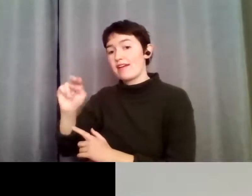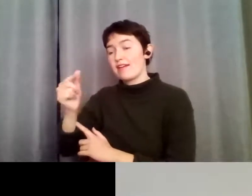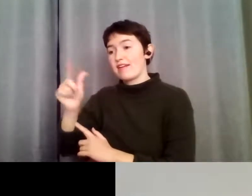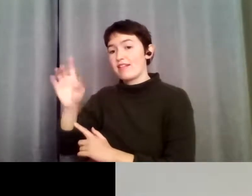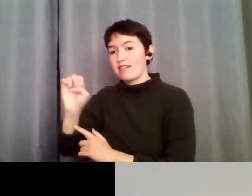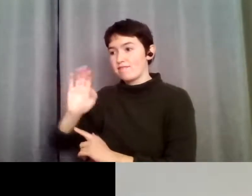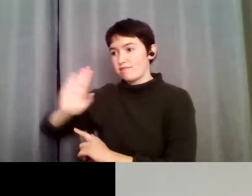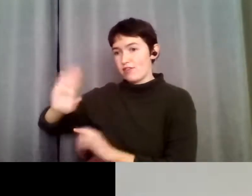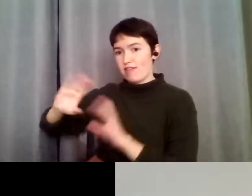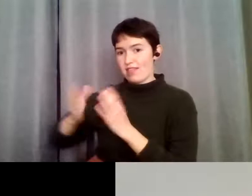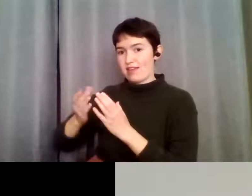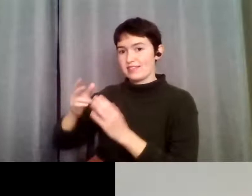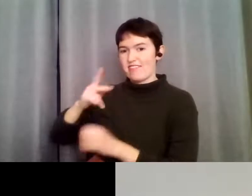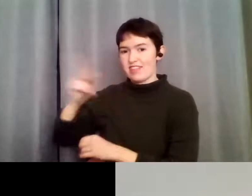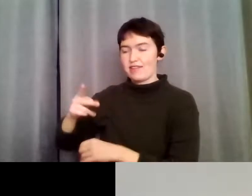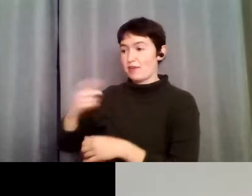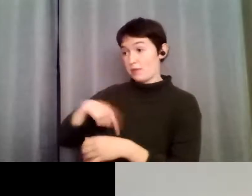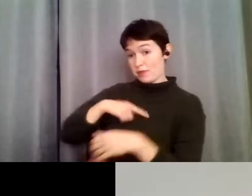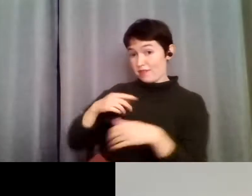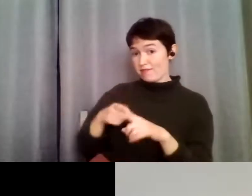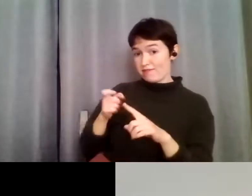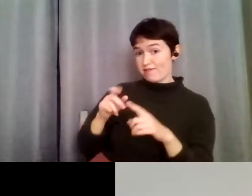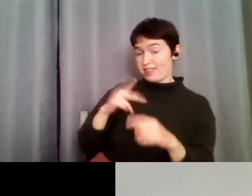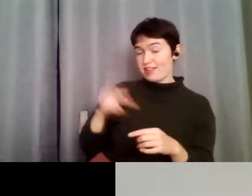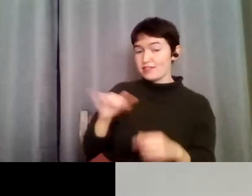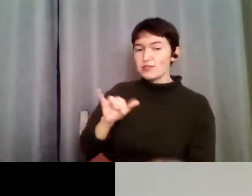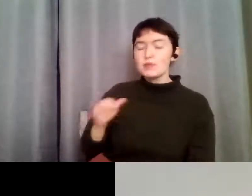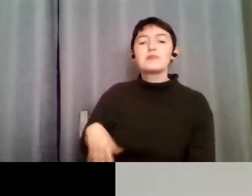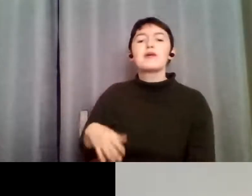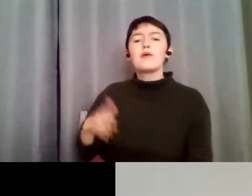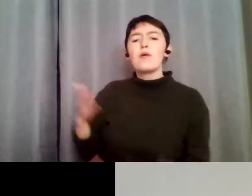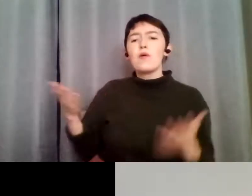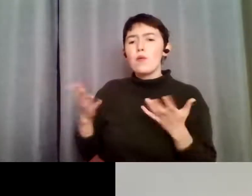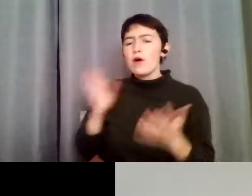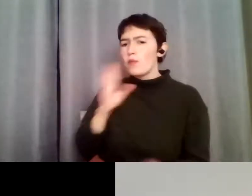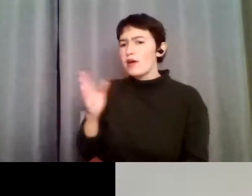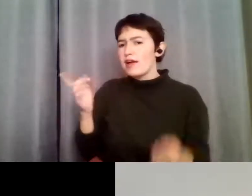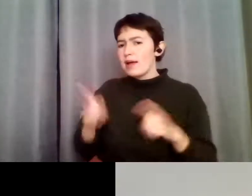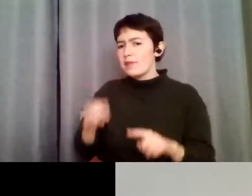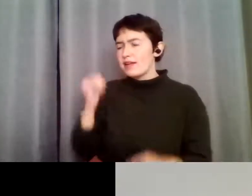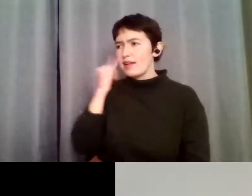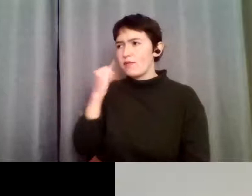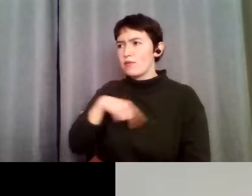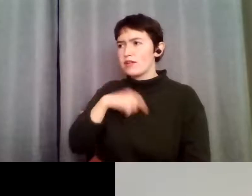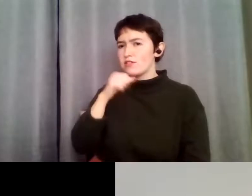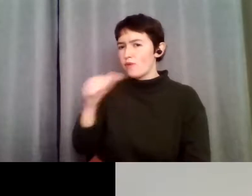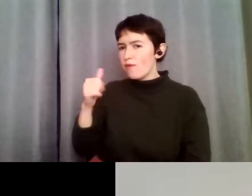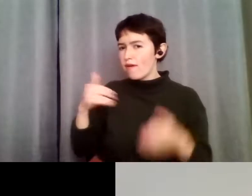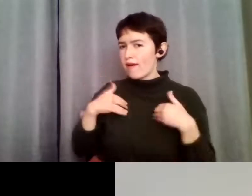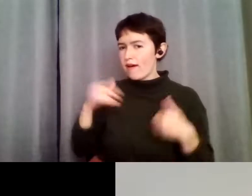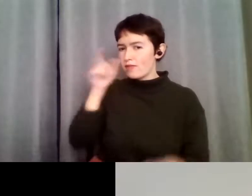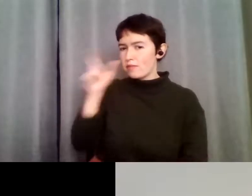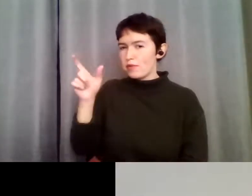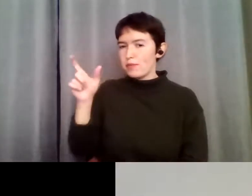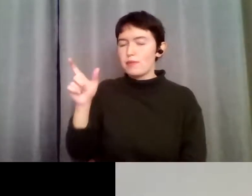would happen if we did not have the moon? What would happen if we did not have the moon? I hope you haven't been